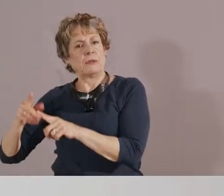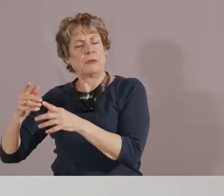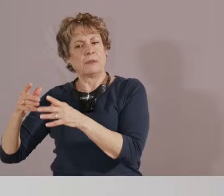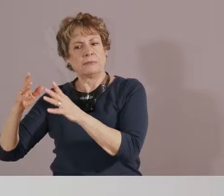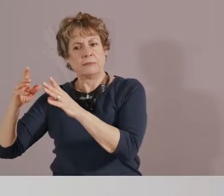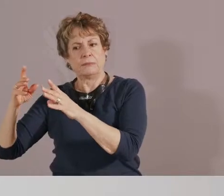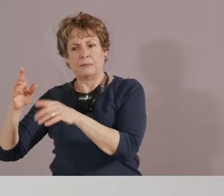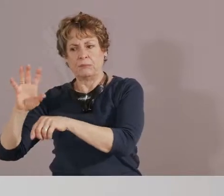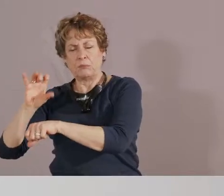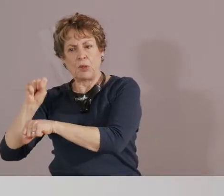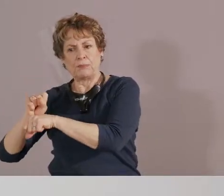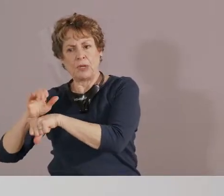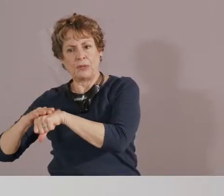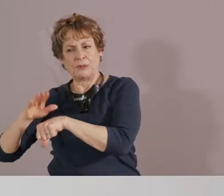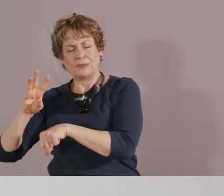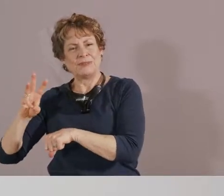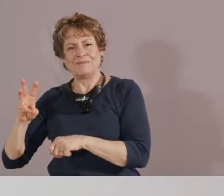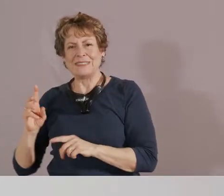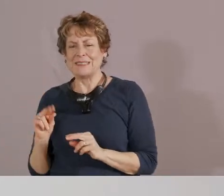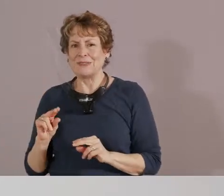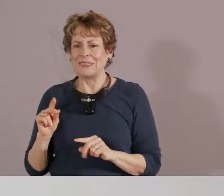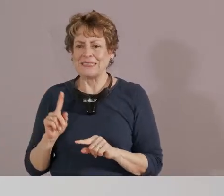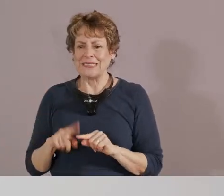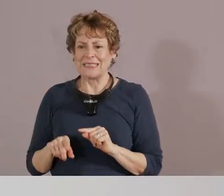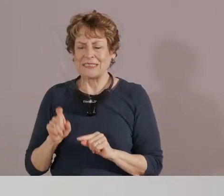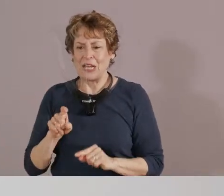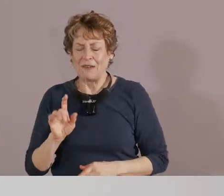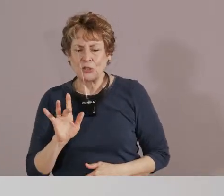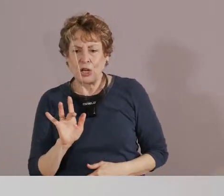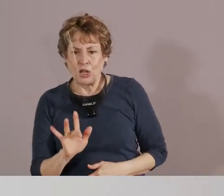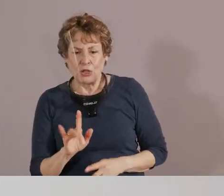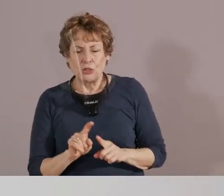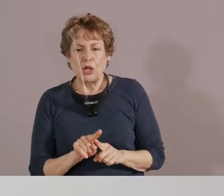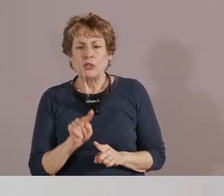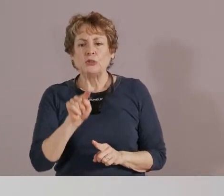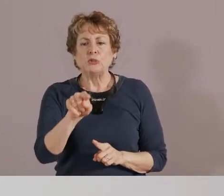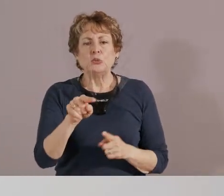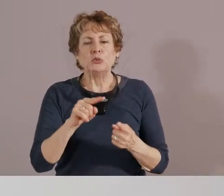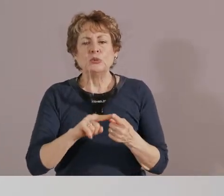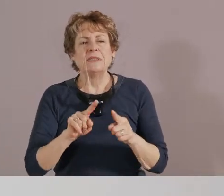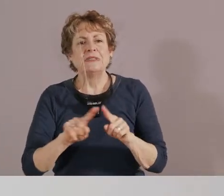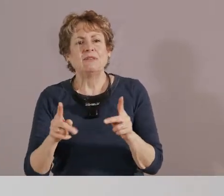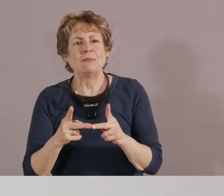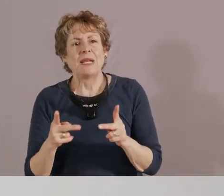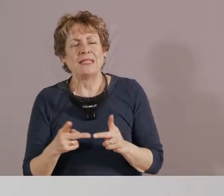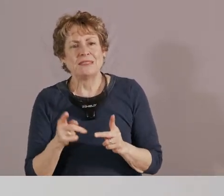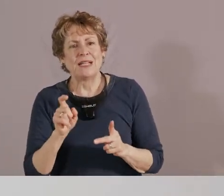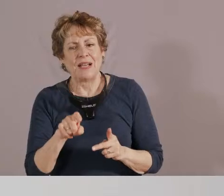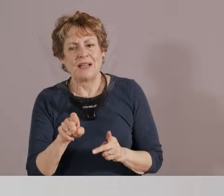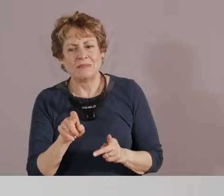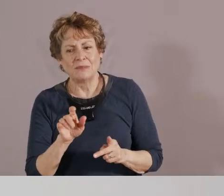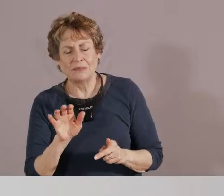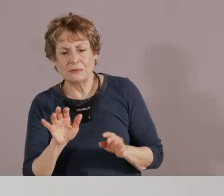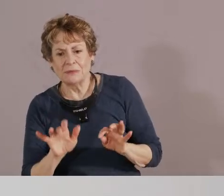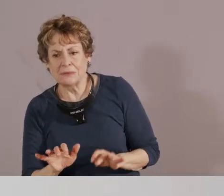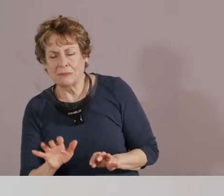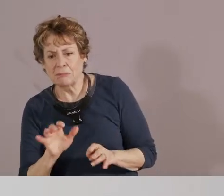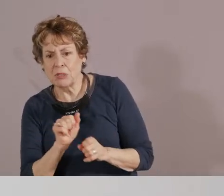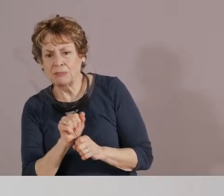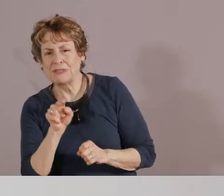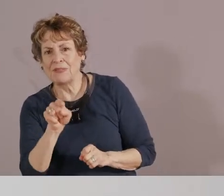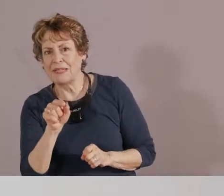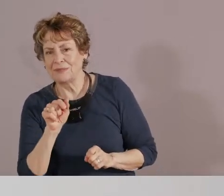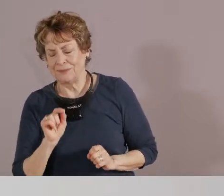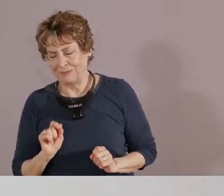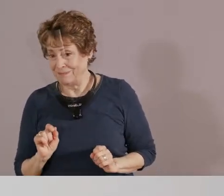have. And you'll be able to find them on our map. We will include all of those locations on our map moving forward so that people